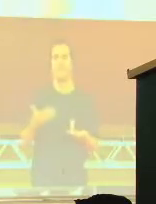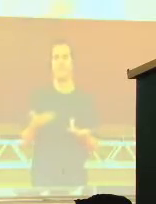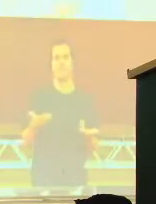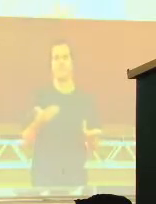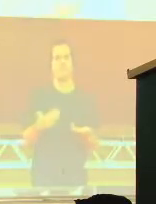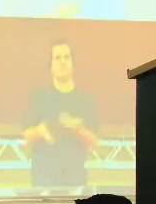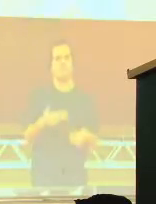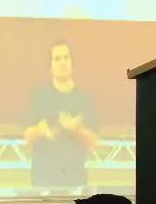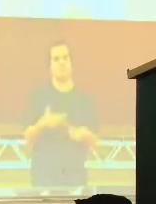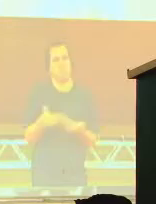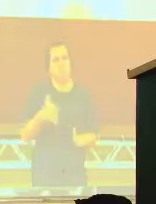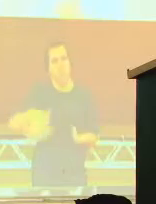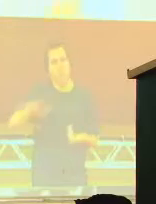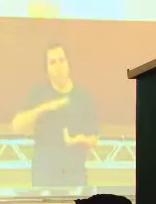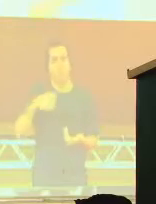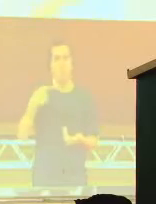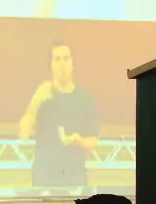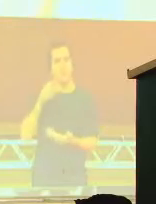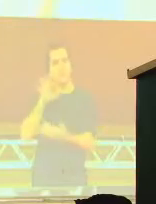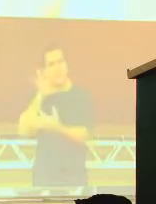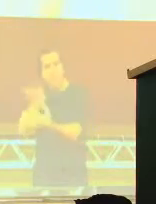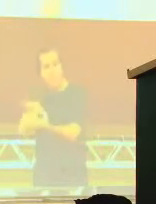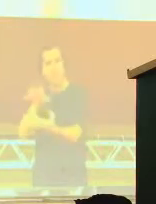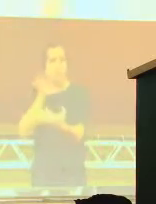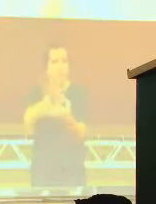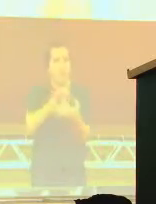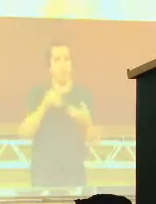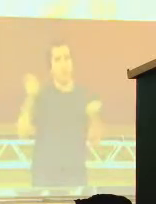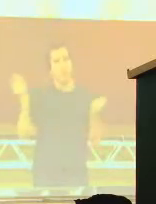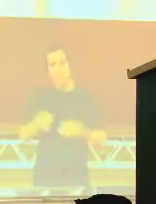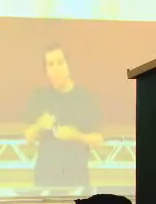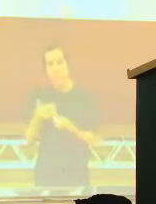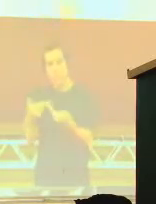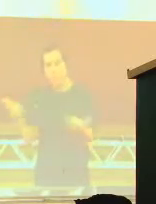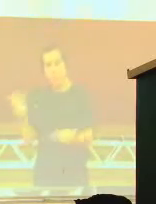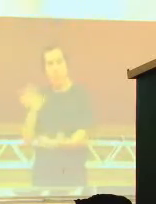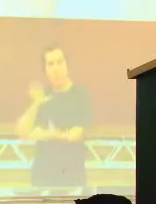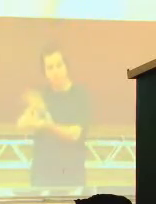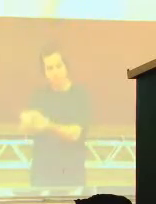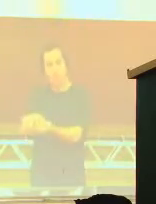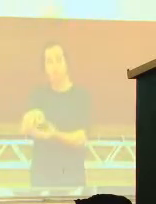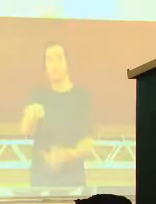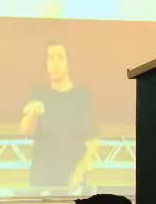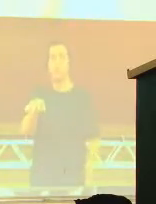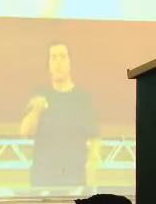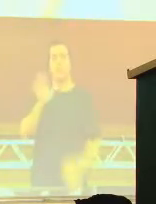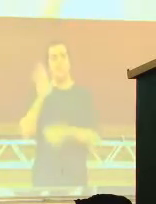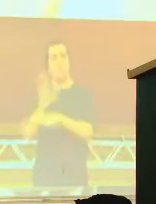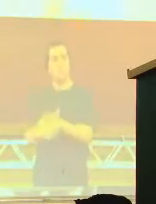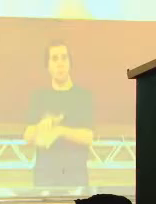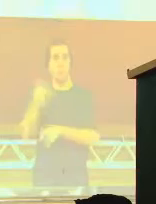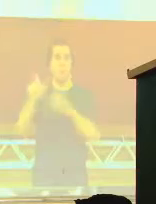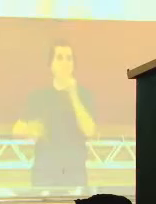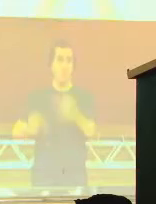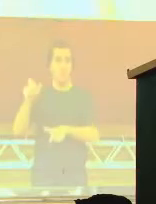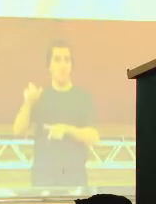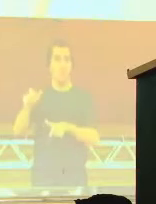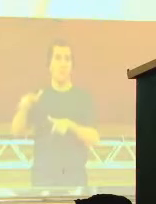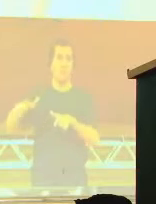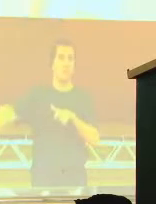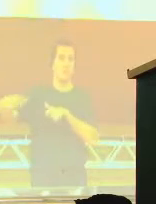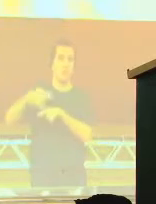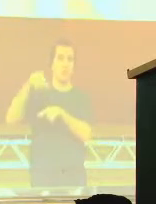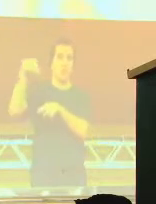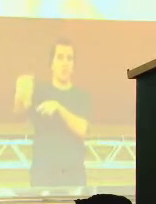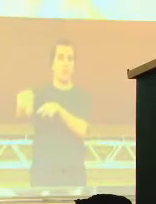requirements, incumbent on the people in that field. In the software field, the ethical requirement is to respect the